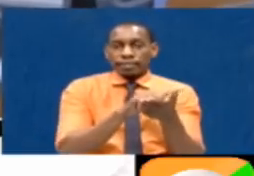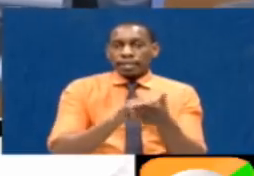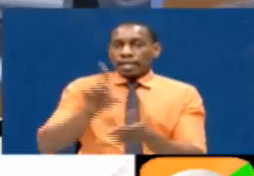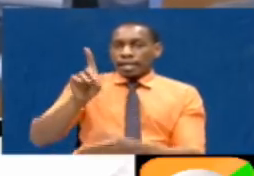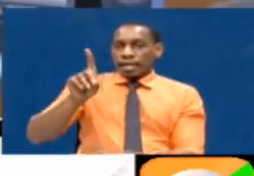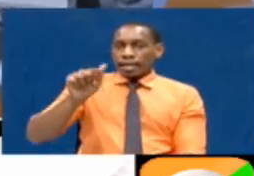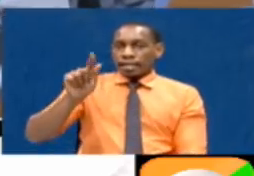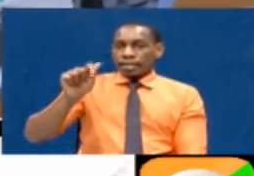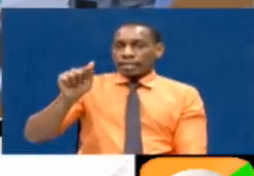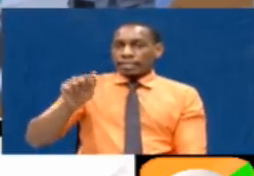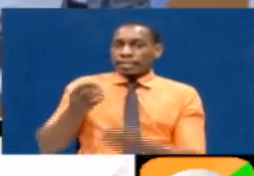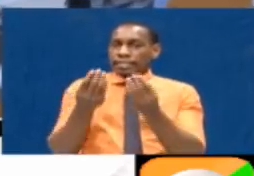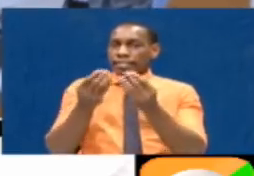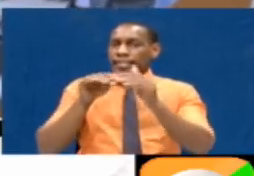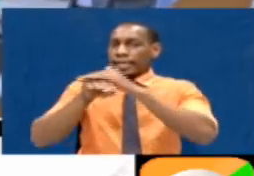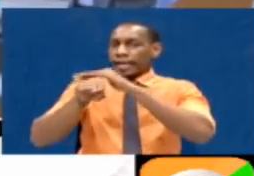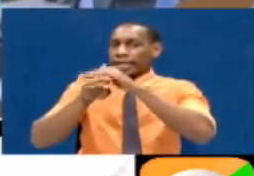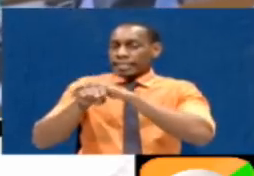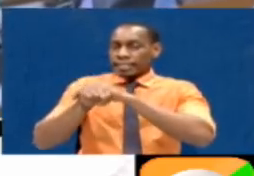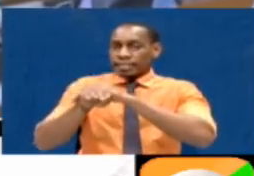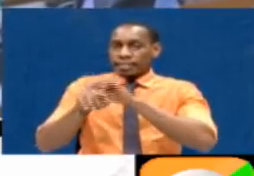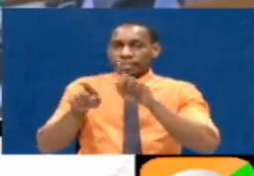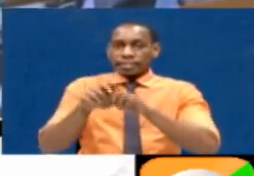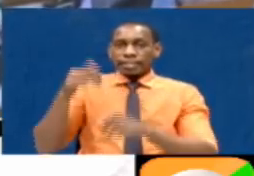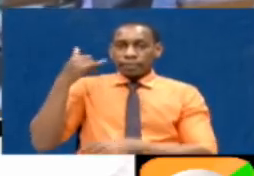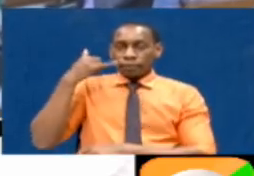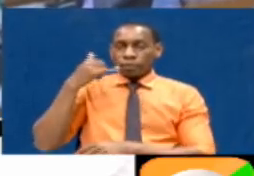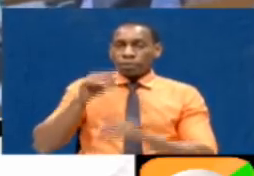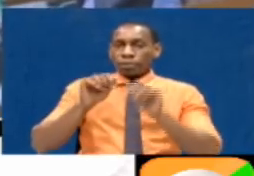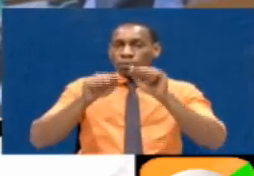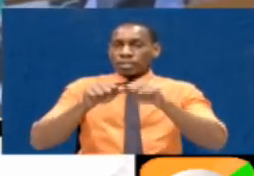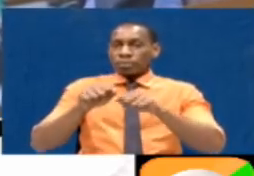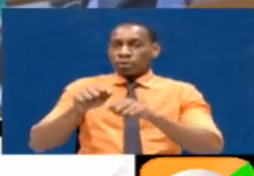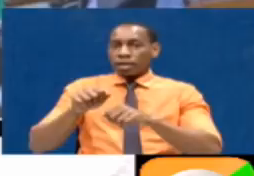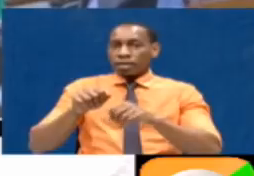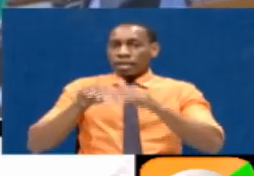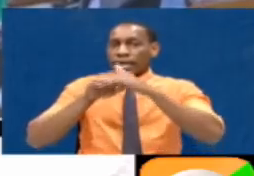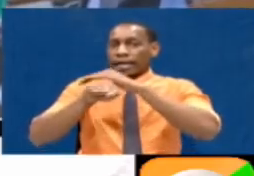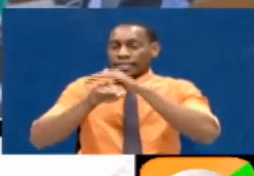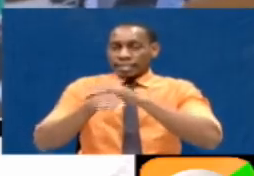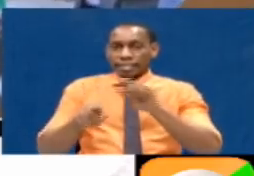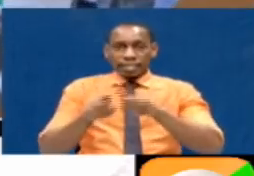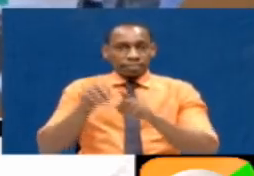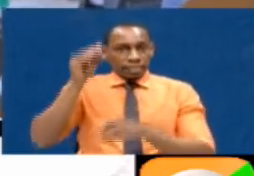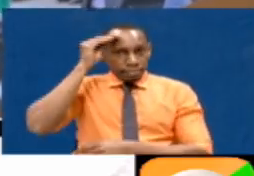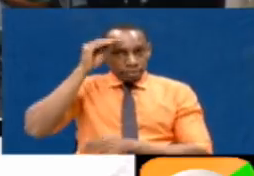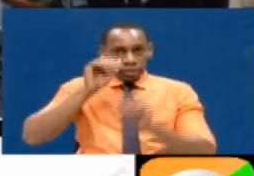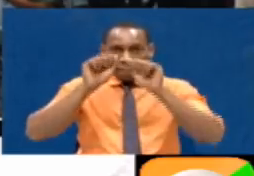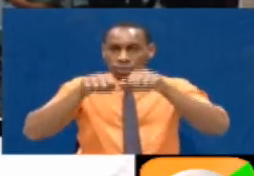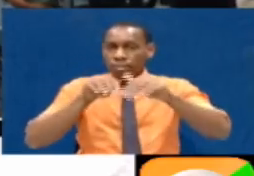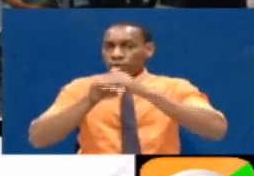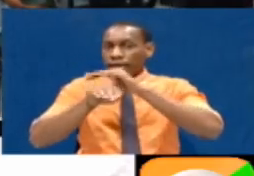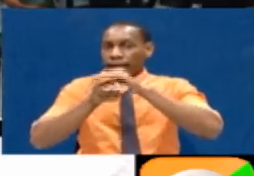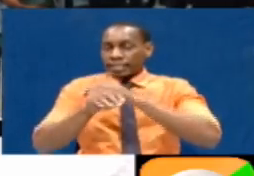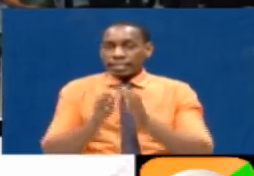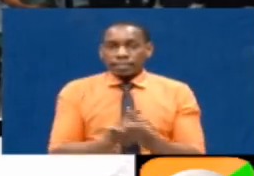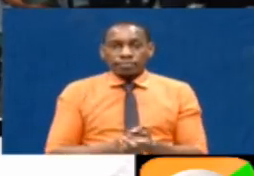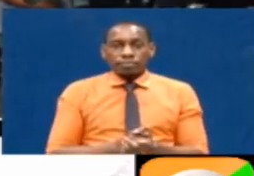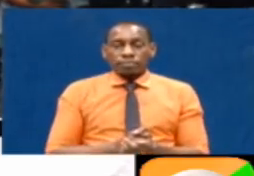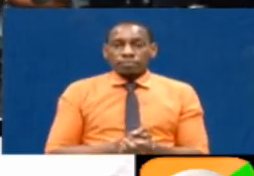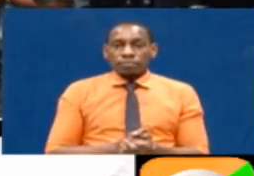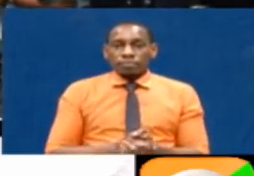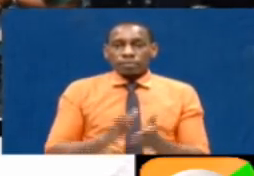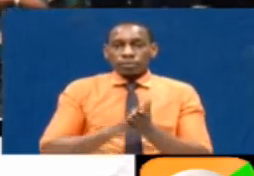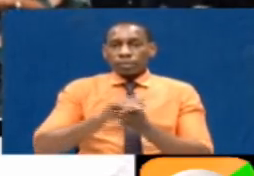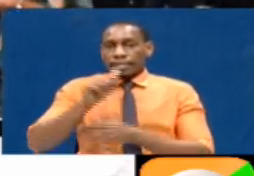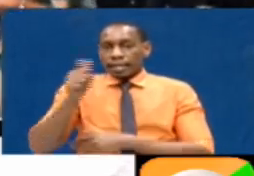data is more accessible, the handsets are more accessible, that education is more accessible, and